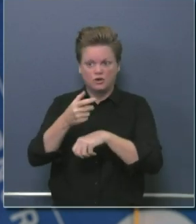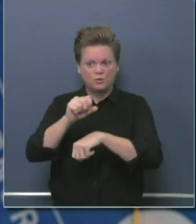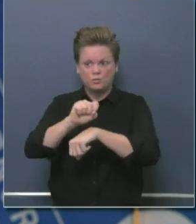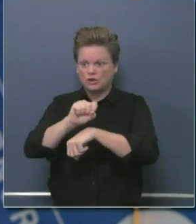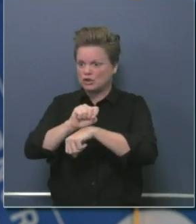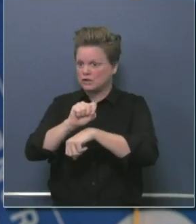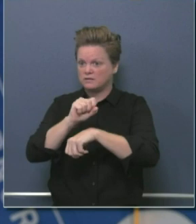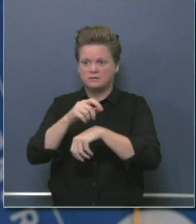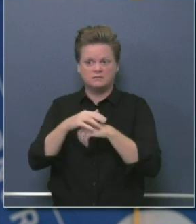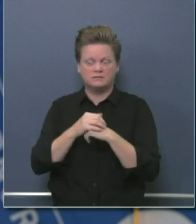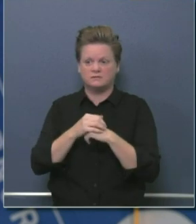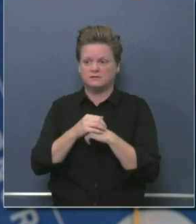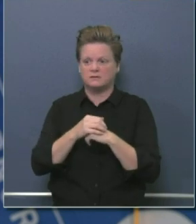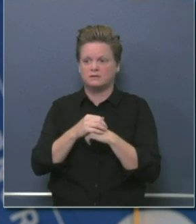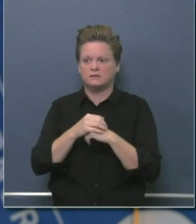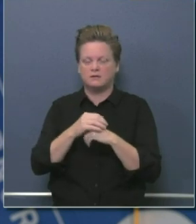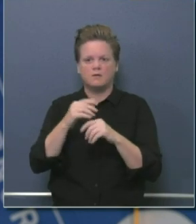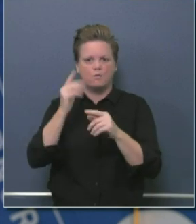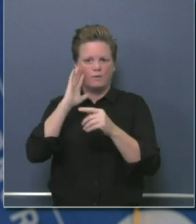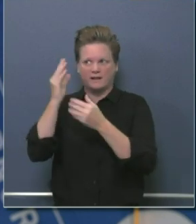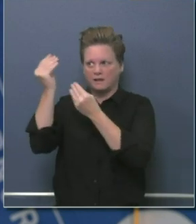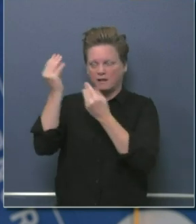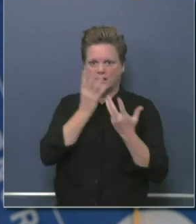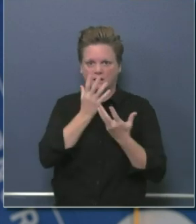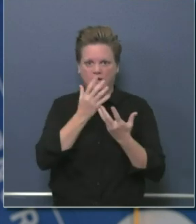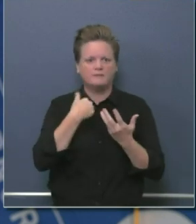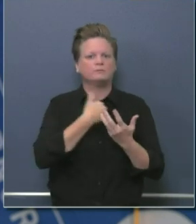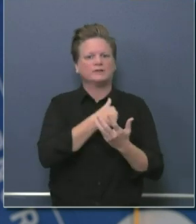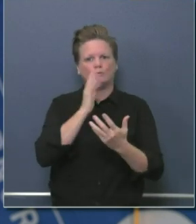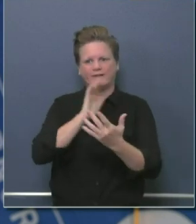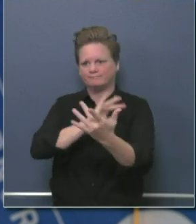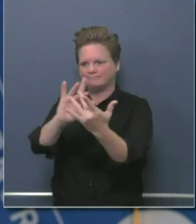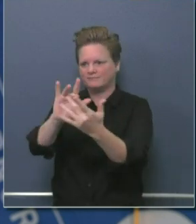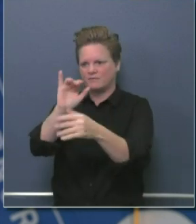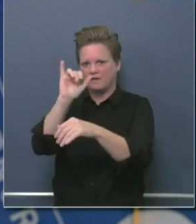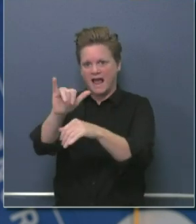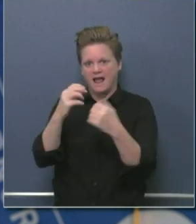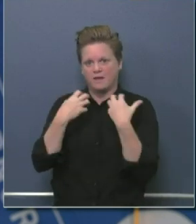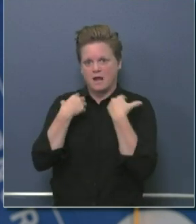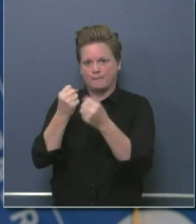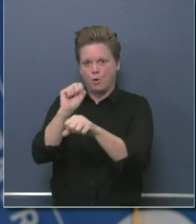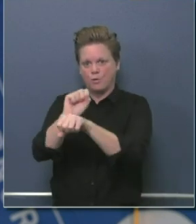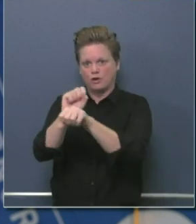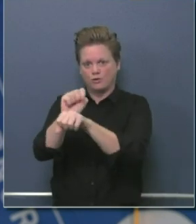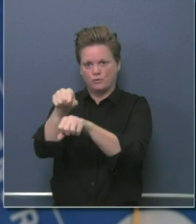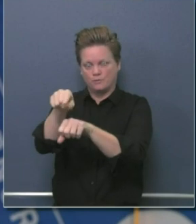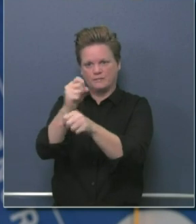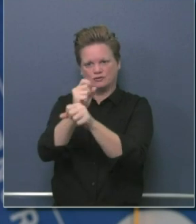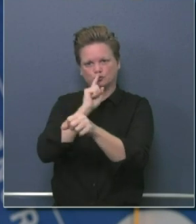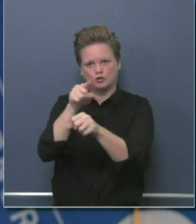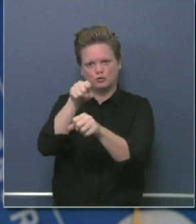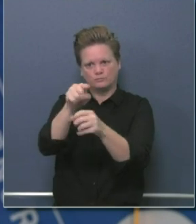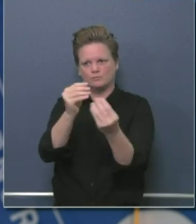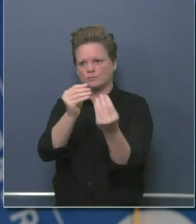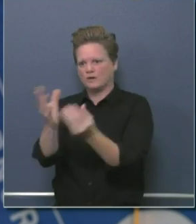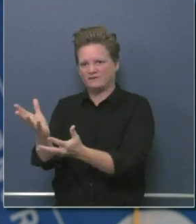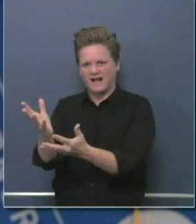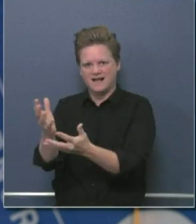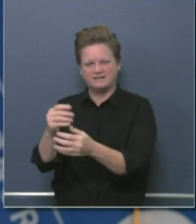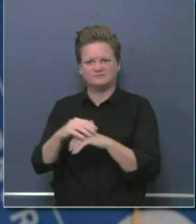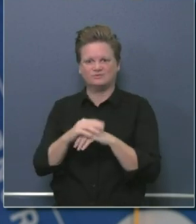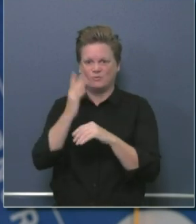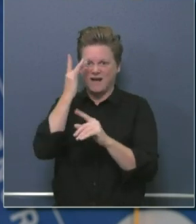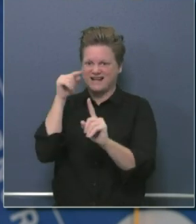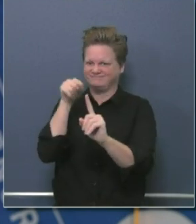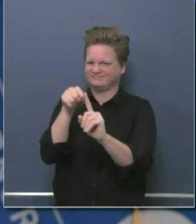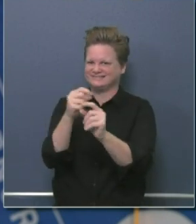quickly ensure that workers are protected, they're able to get better and return to work safely for the betterment of all.